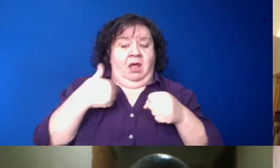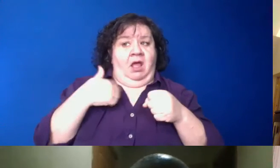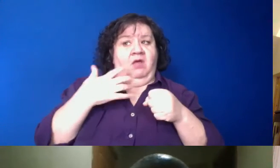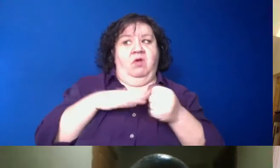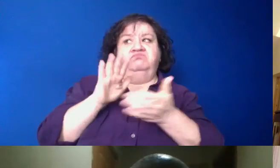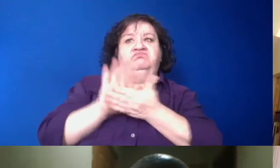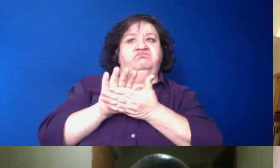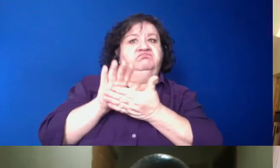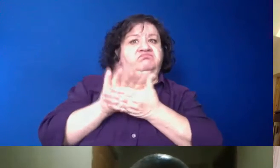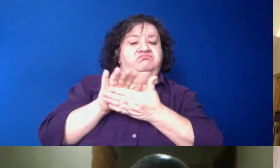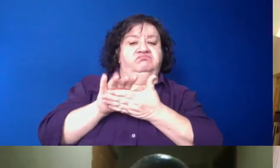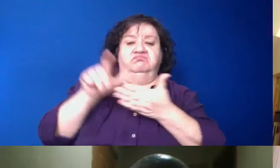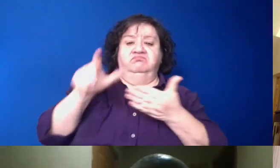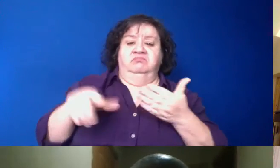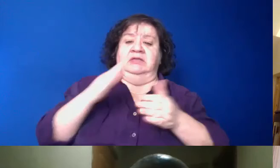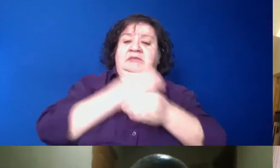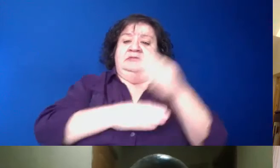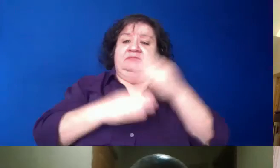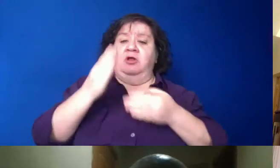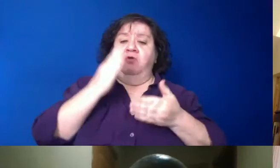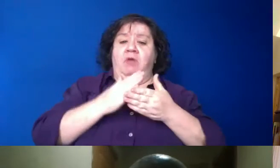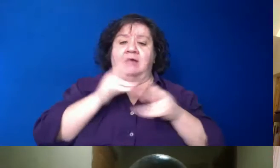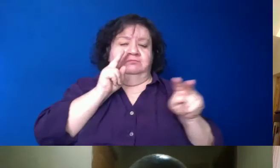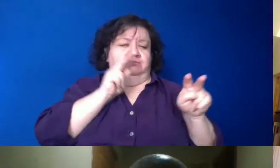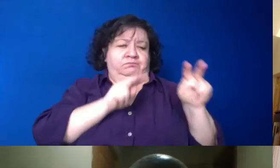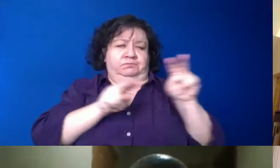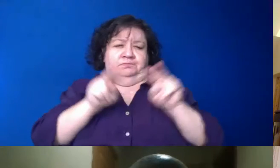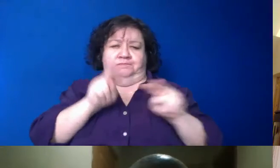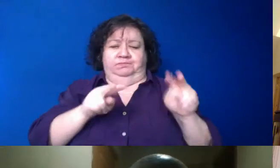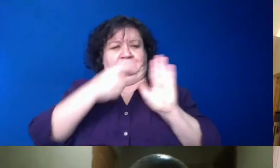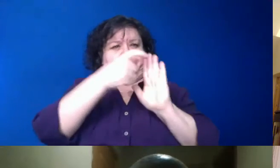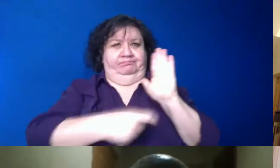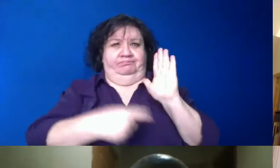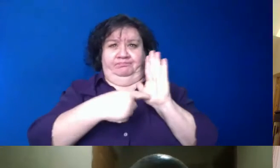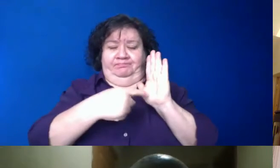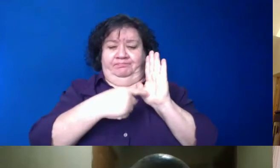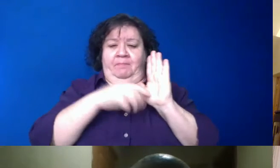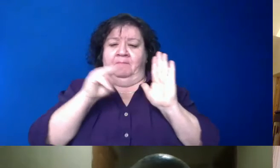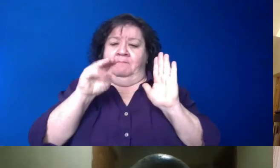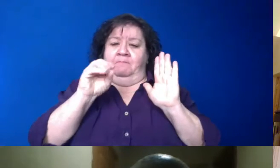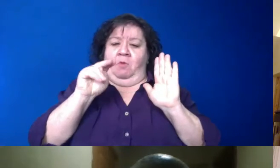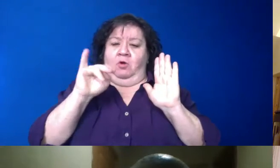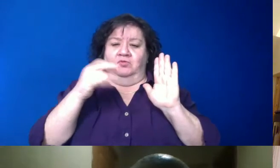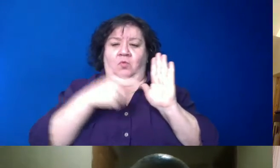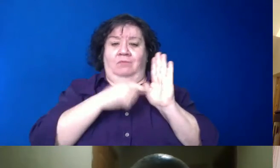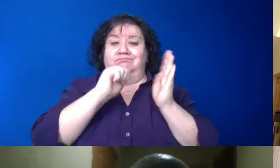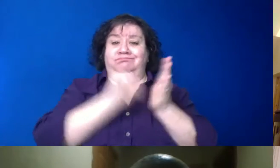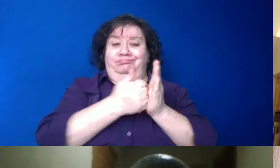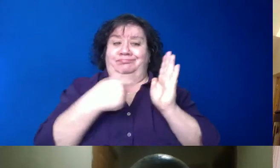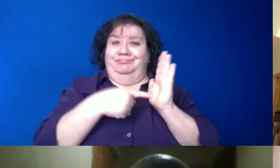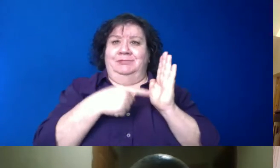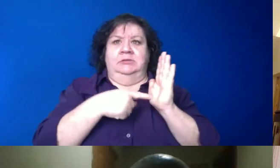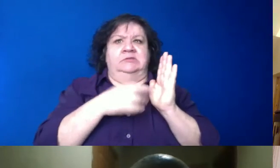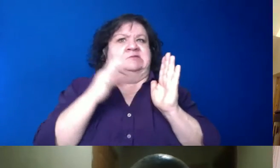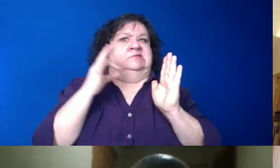reflecting on that and slicing and dicing what issue I might look at with profit. And perhaps I